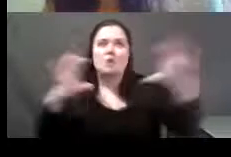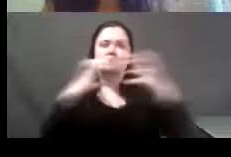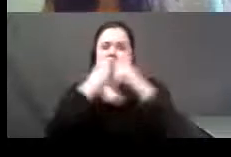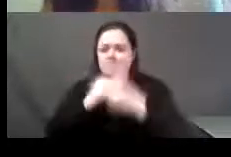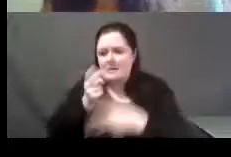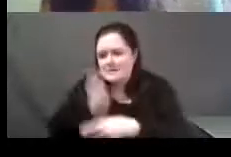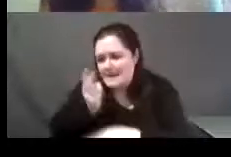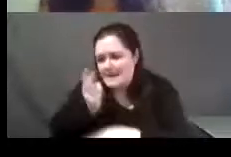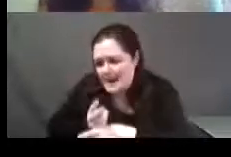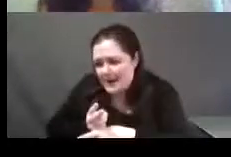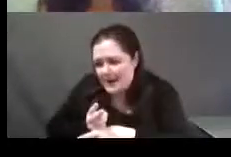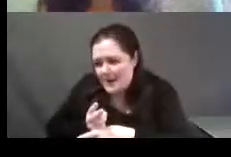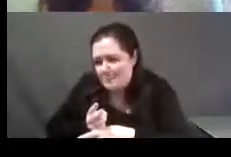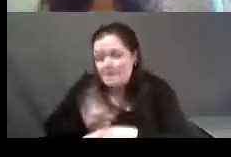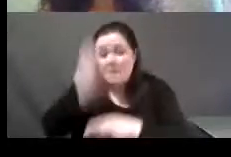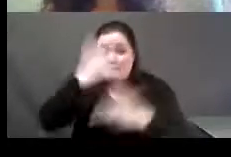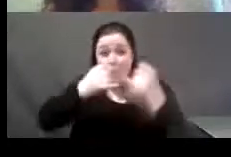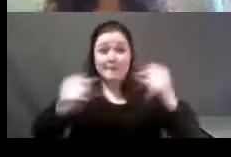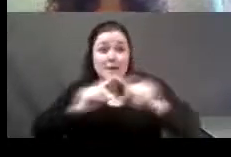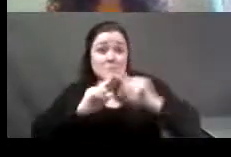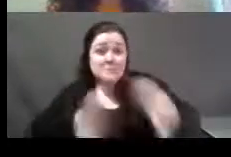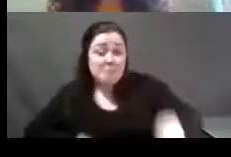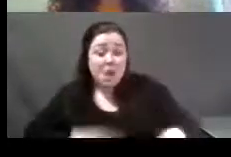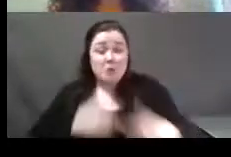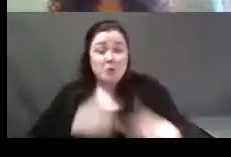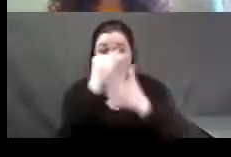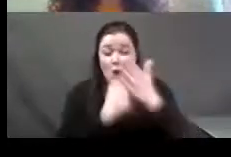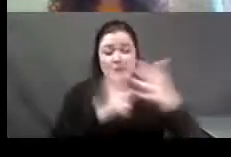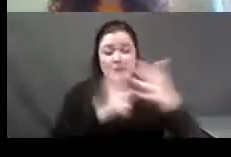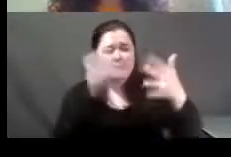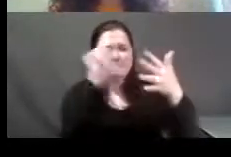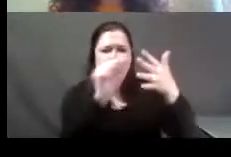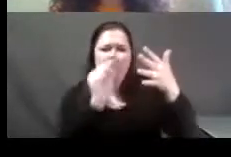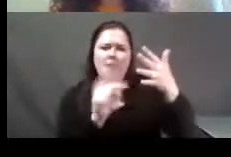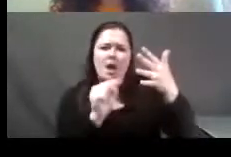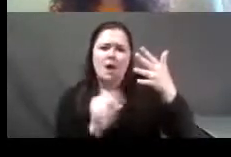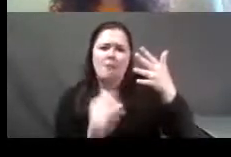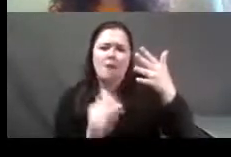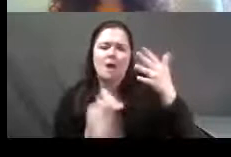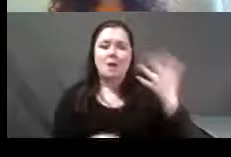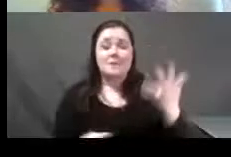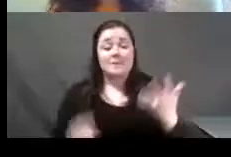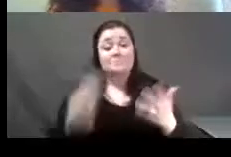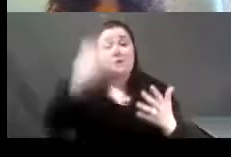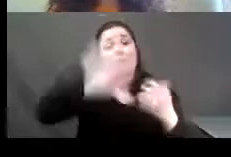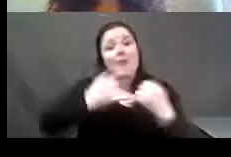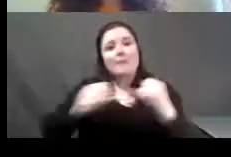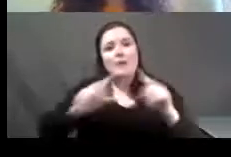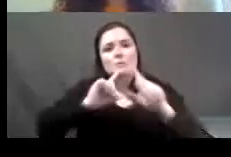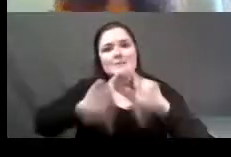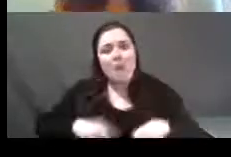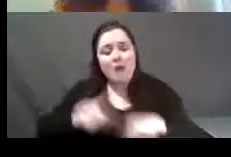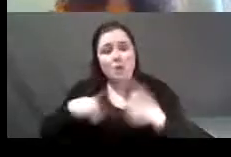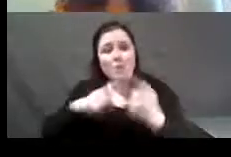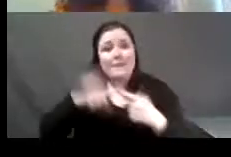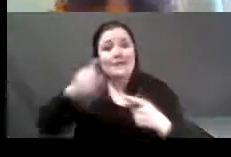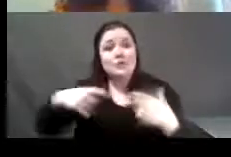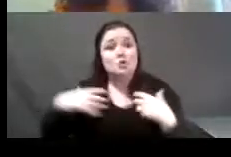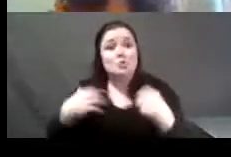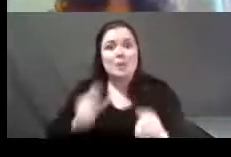frontline responders, and artists. Where does the frontline responder go when they need to heal? The